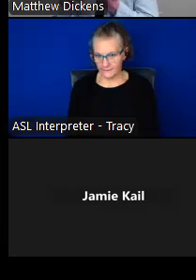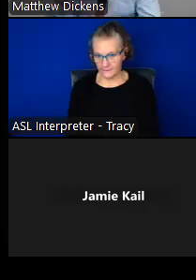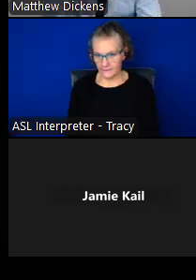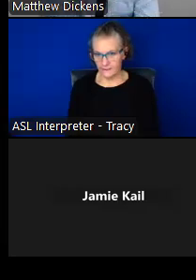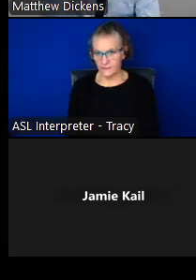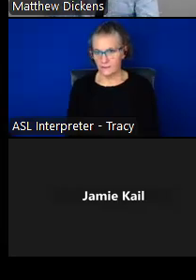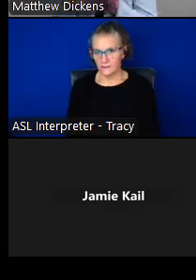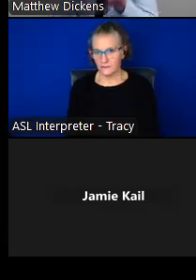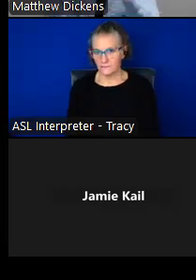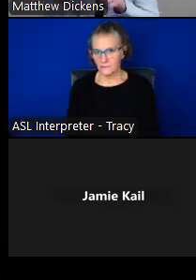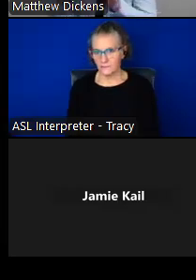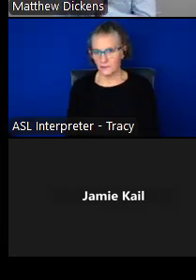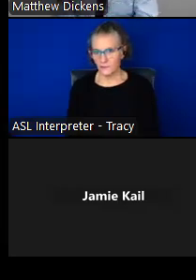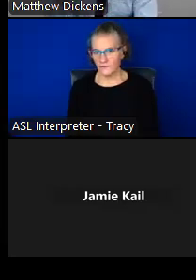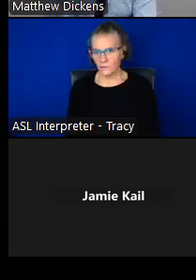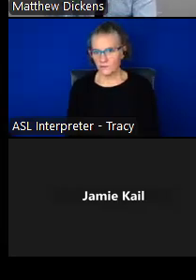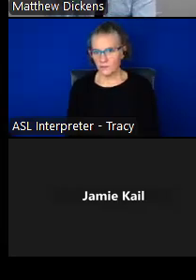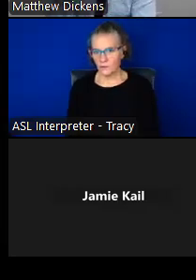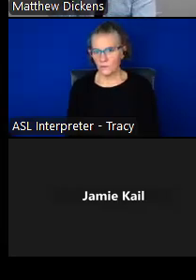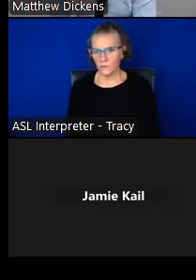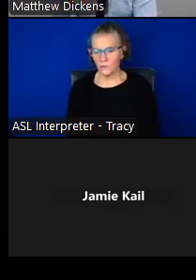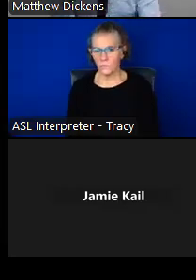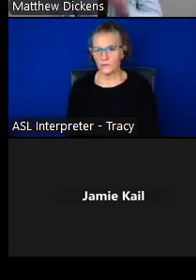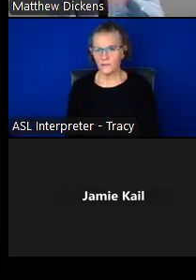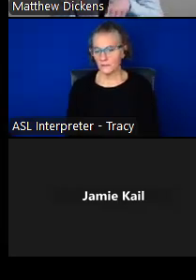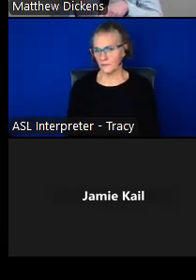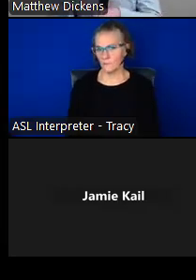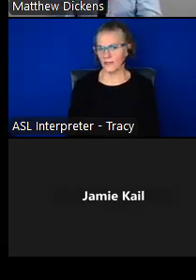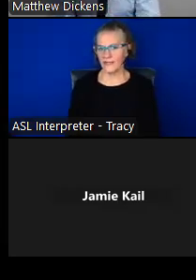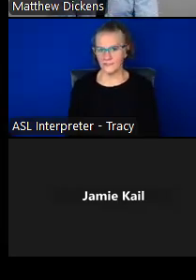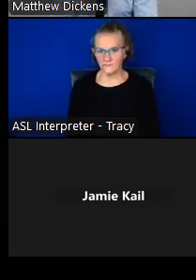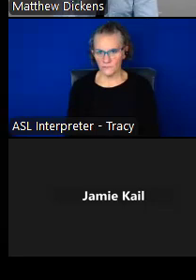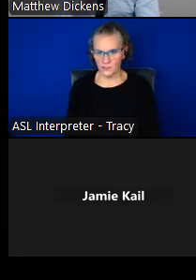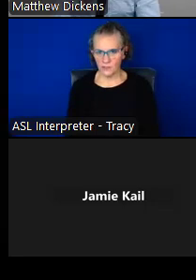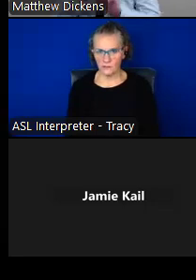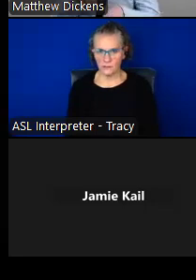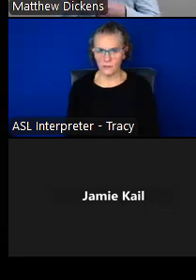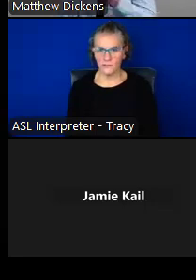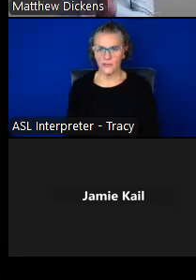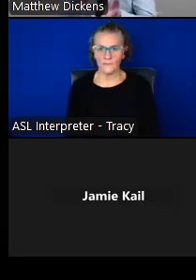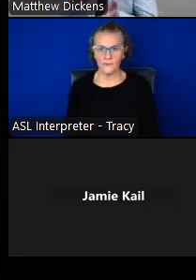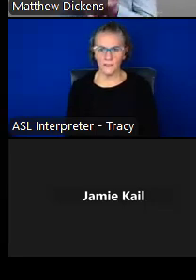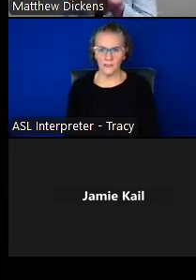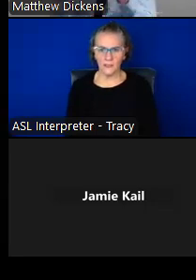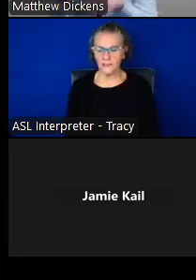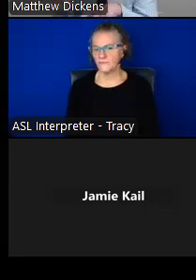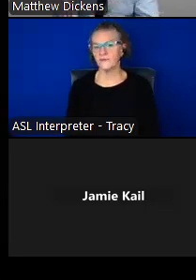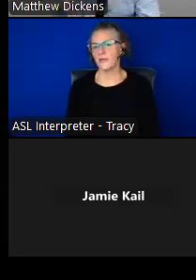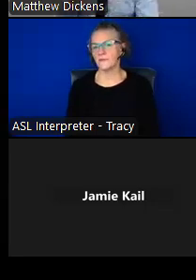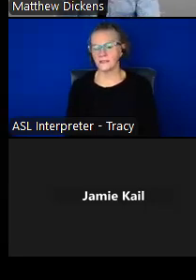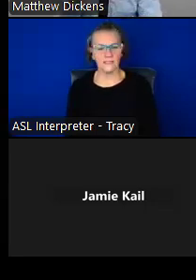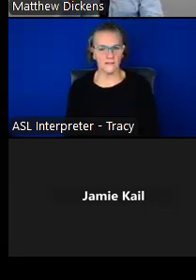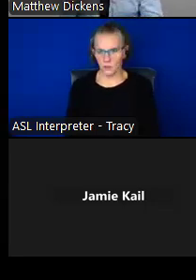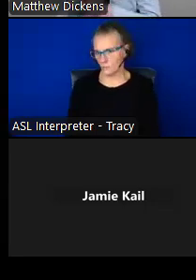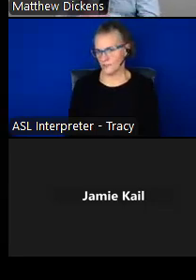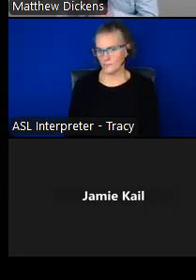complaints. People here on the webinar want to know more case information. Do AP, and if